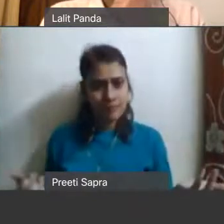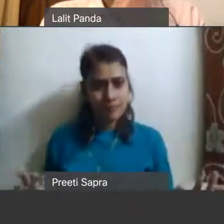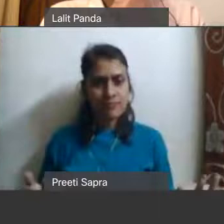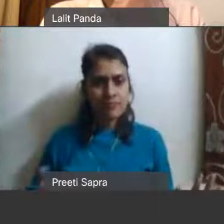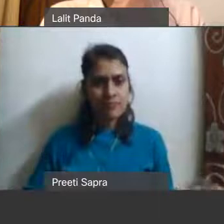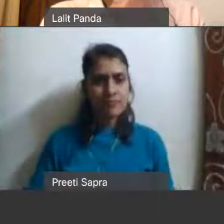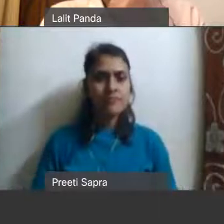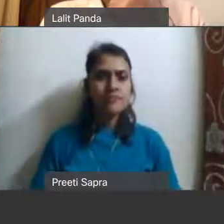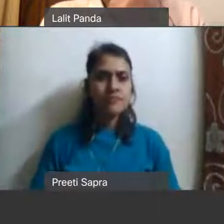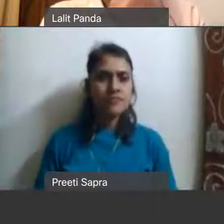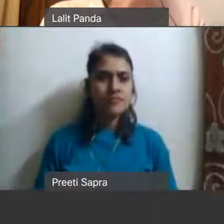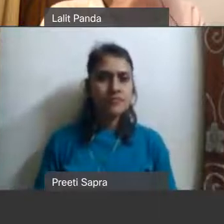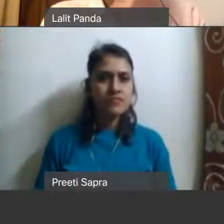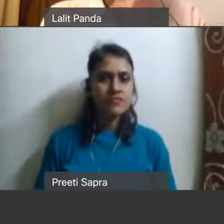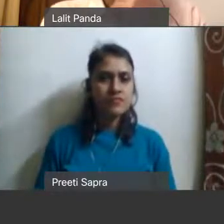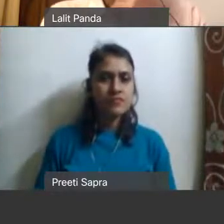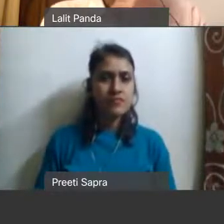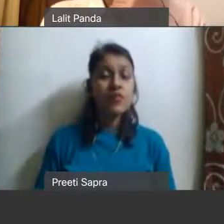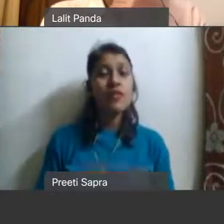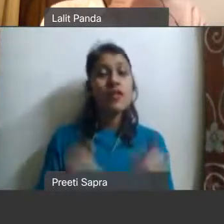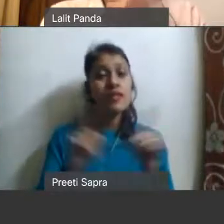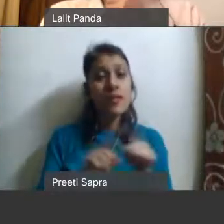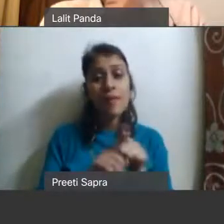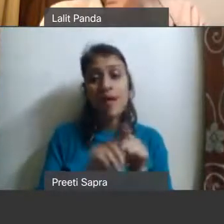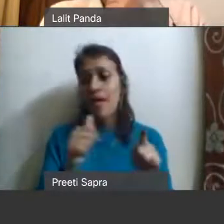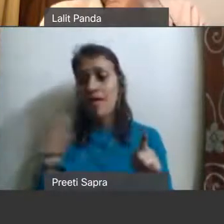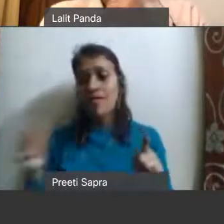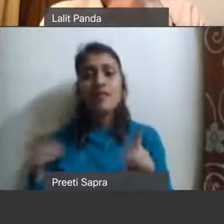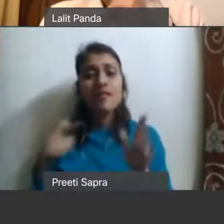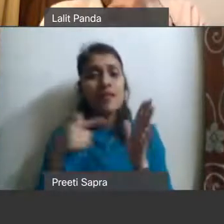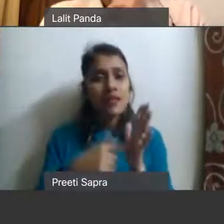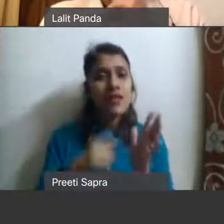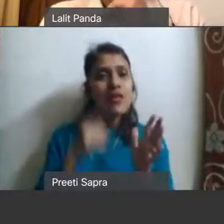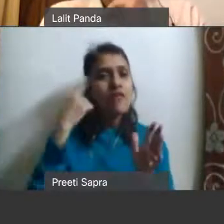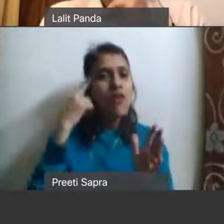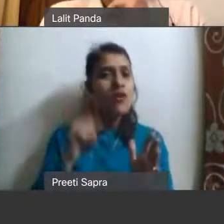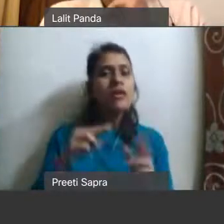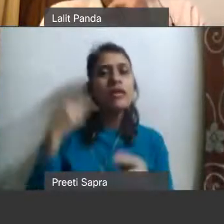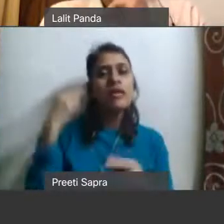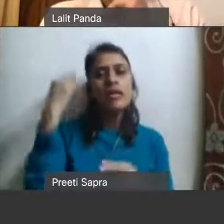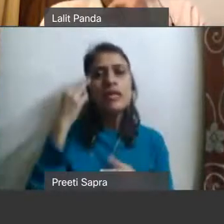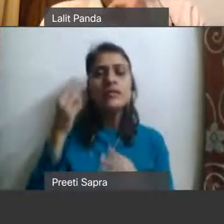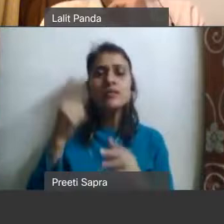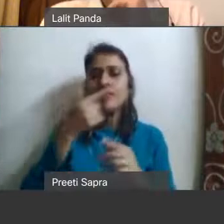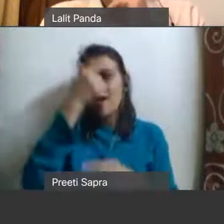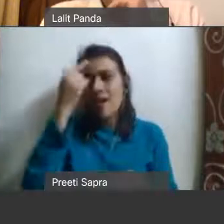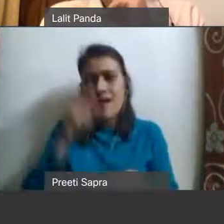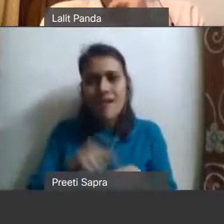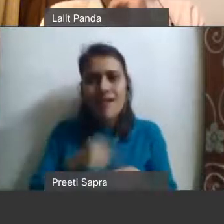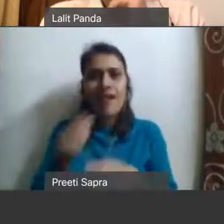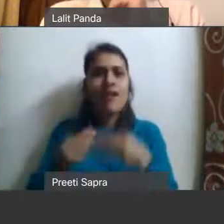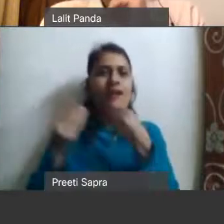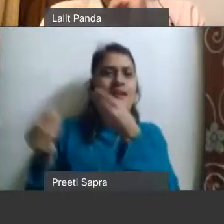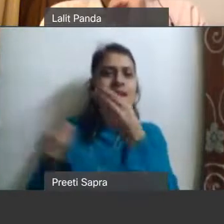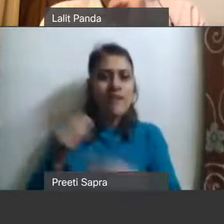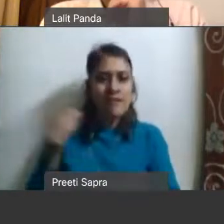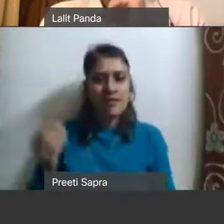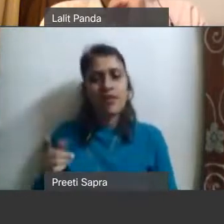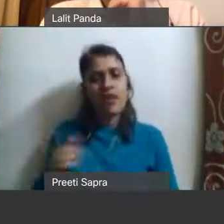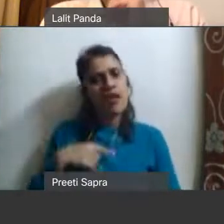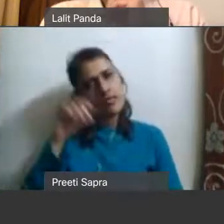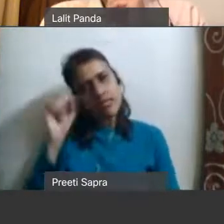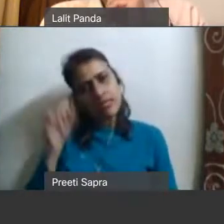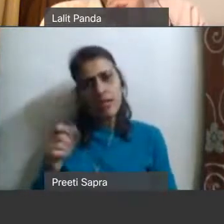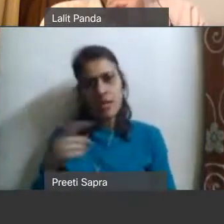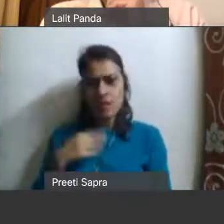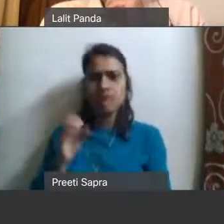regime? Are they, among other things, also entitled to citizenship, or at least a reasonable opportunity to be citizens? I would obviously